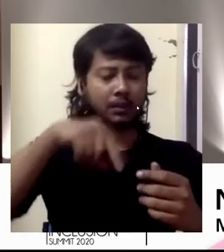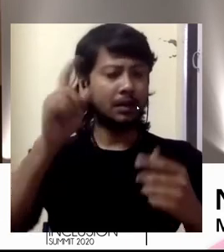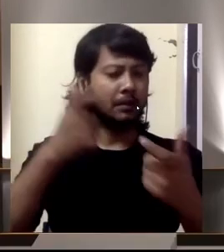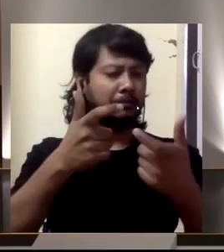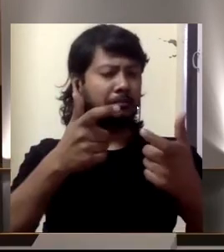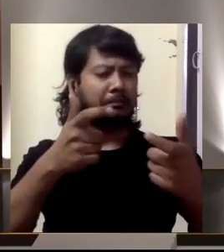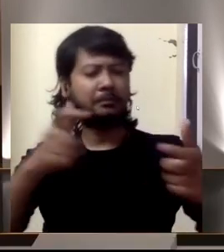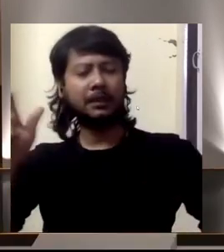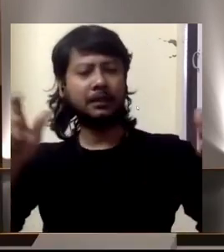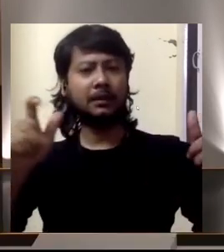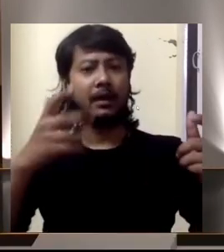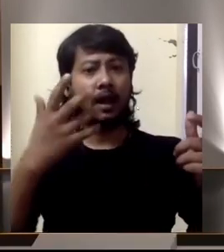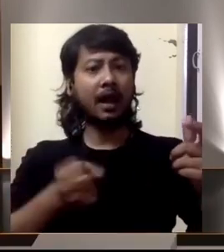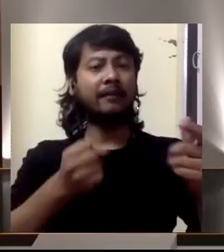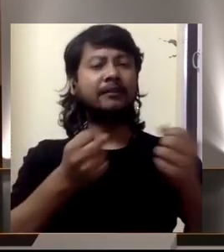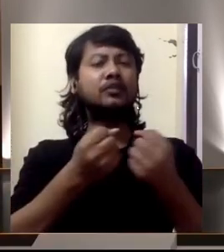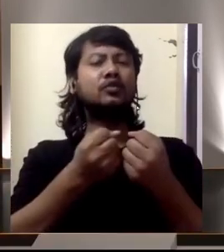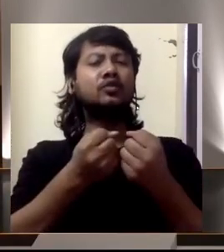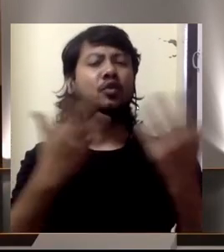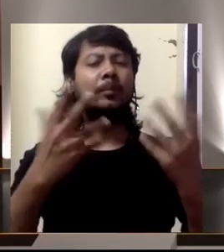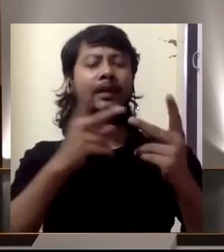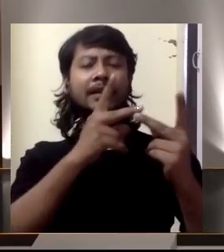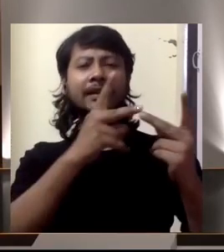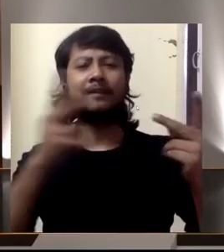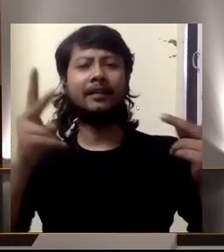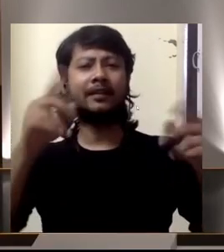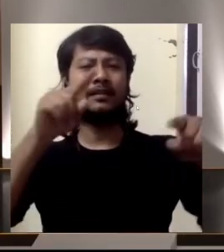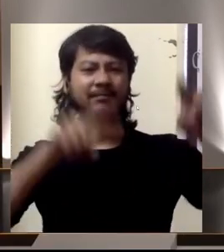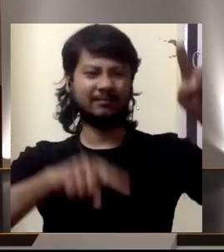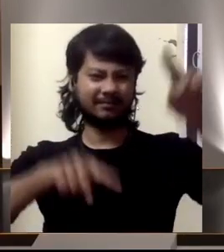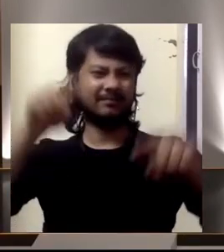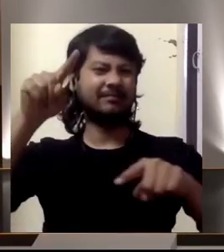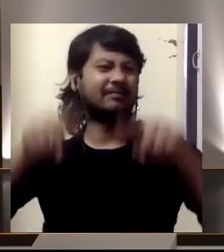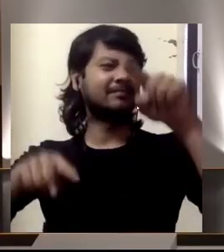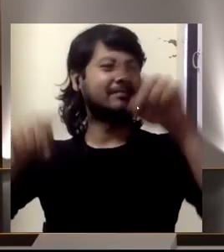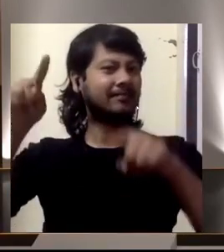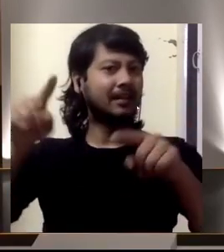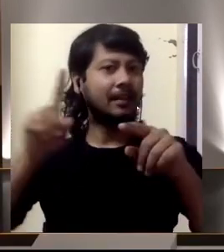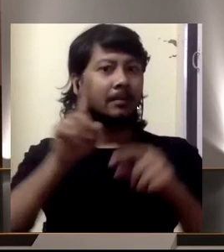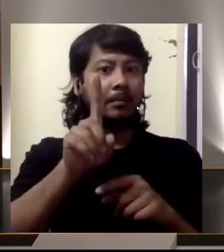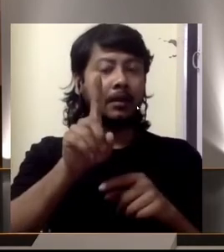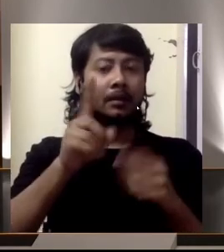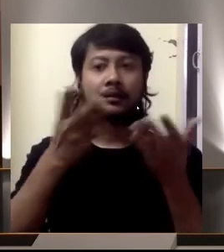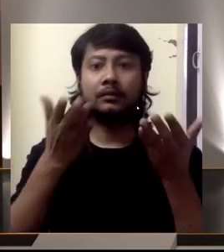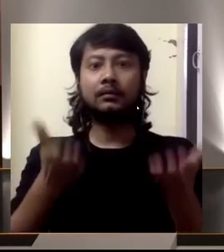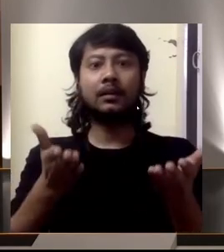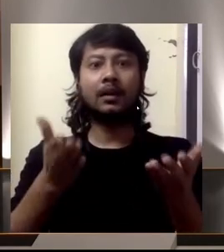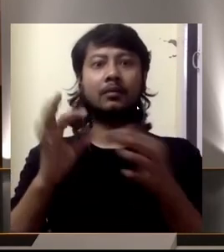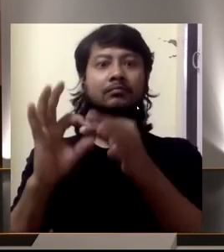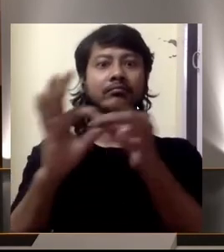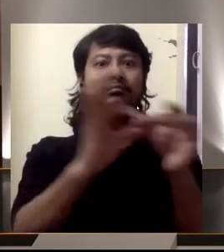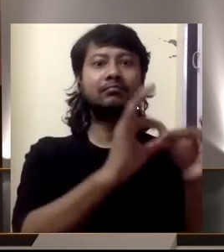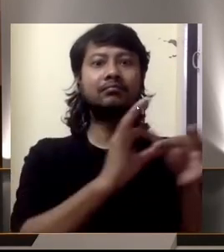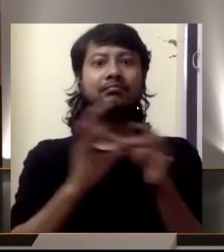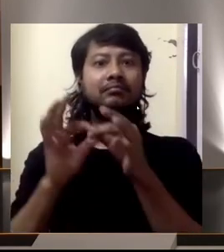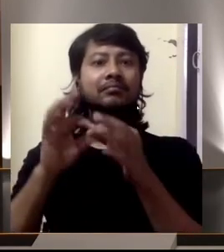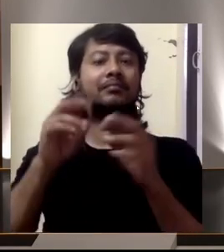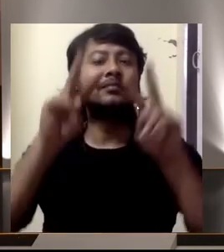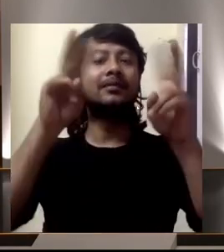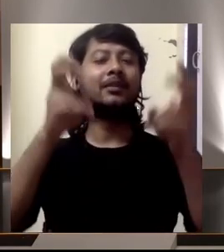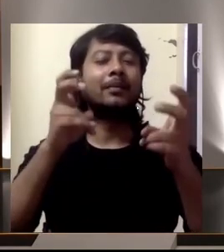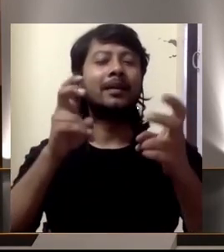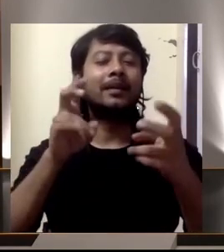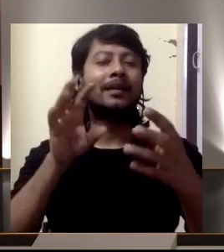that divide us, that differentiate us. And yet here we are speaking about inclusion. What better context, what better